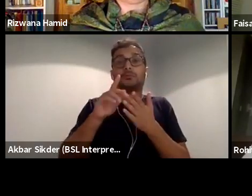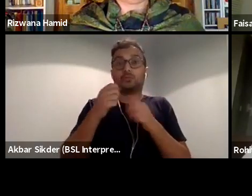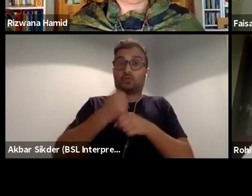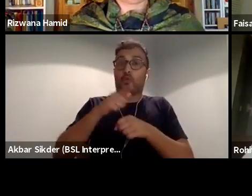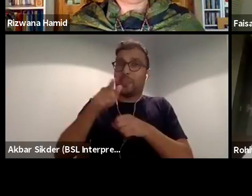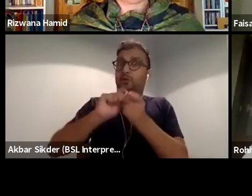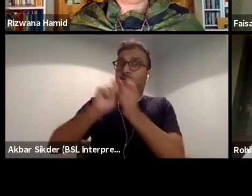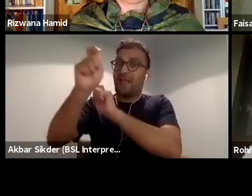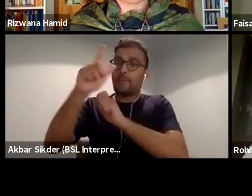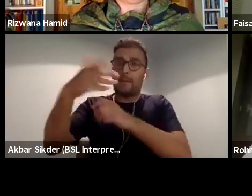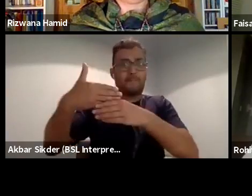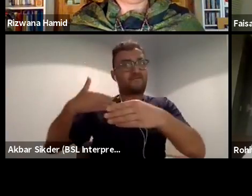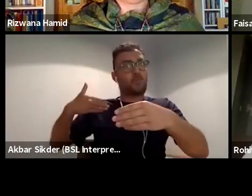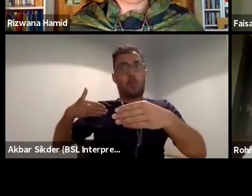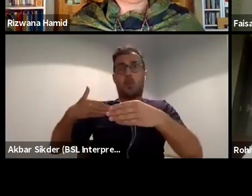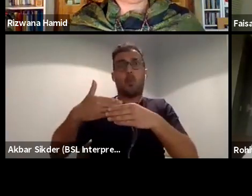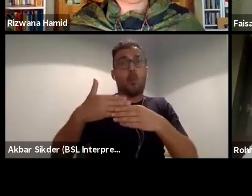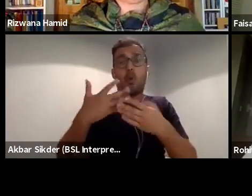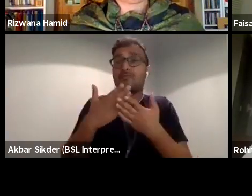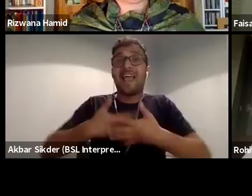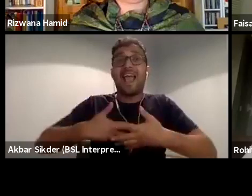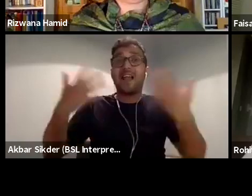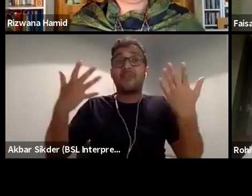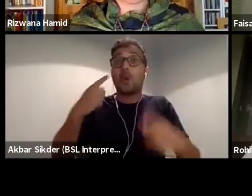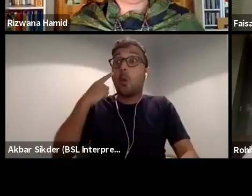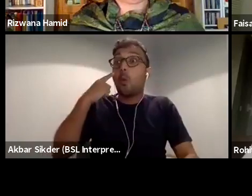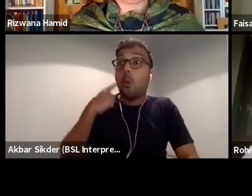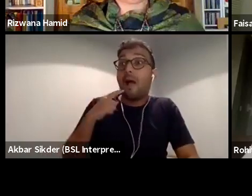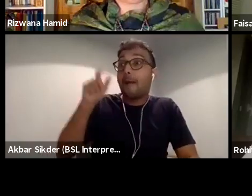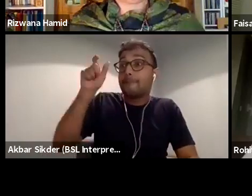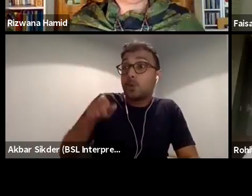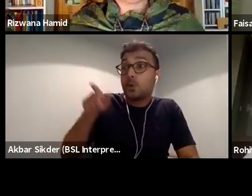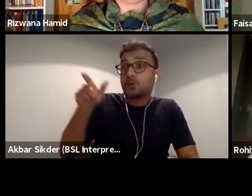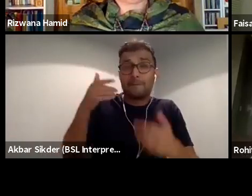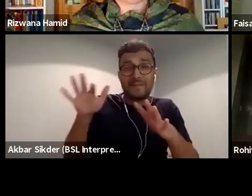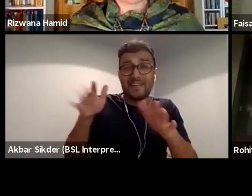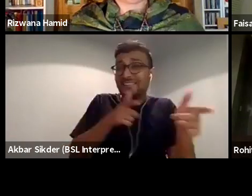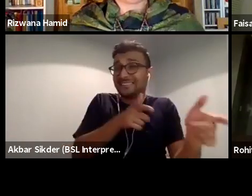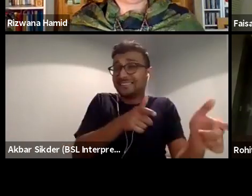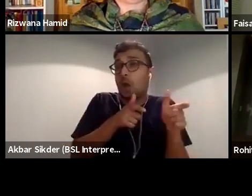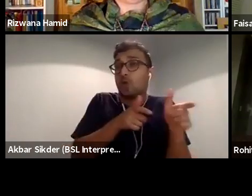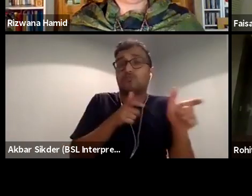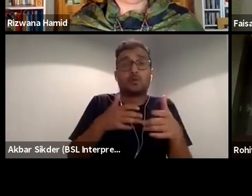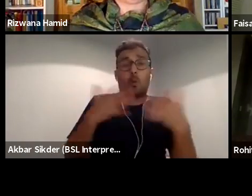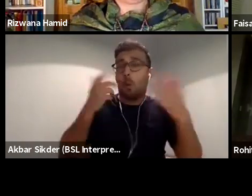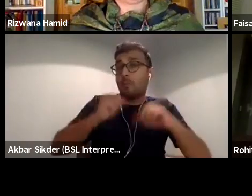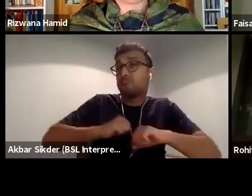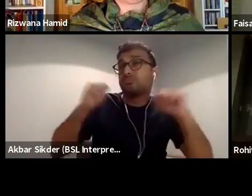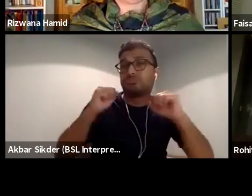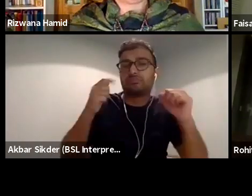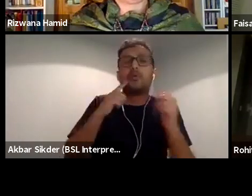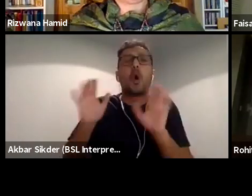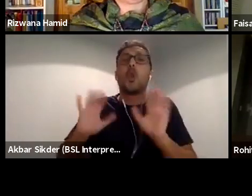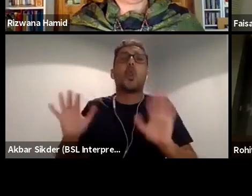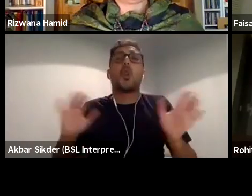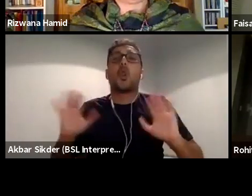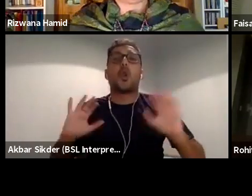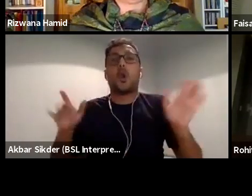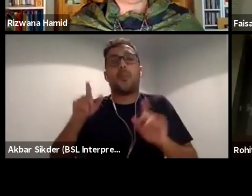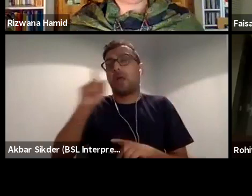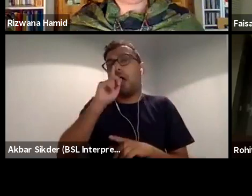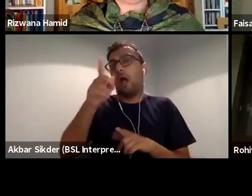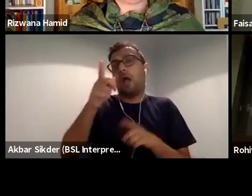terrorism, people just flat out denying that it was a threat, people claiming that people were being prosecuted because they'd said something nasty